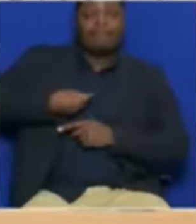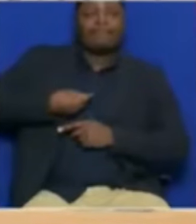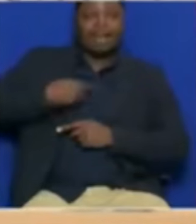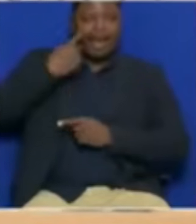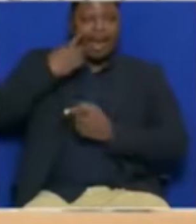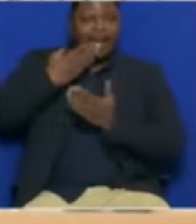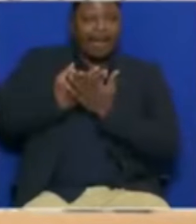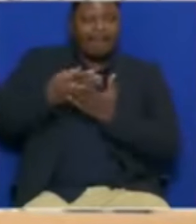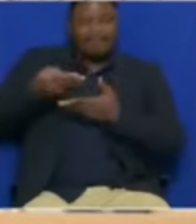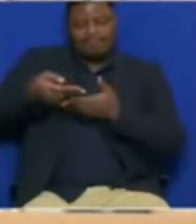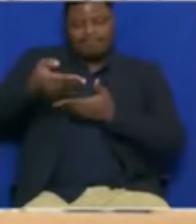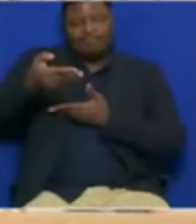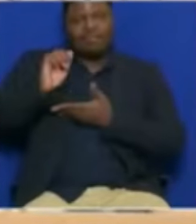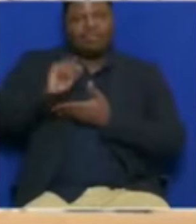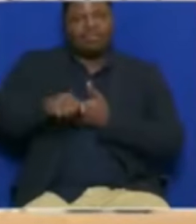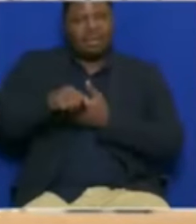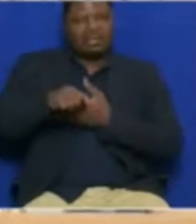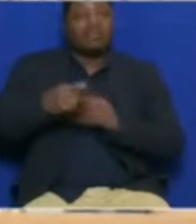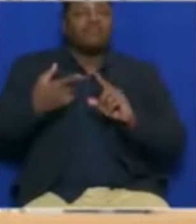Padiachi refers to.